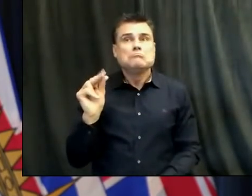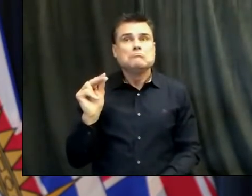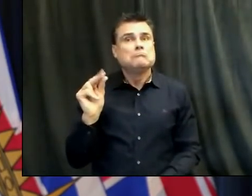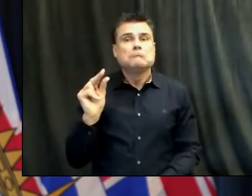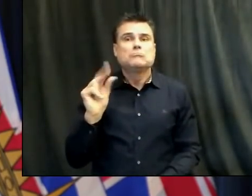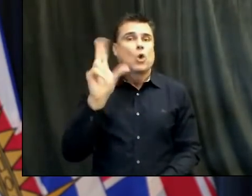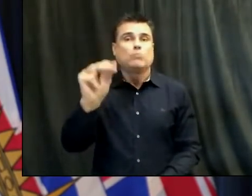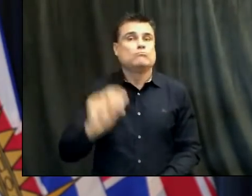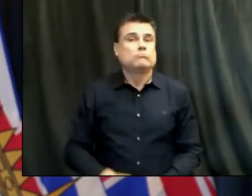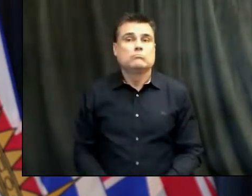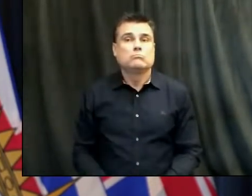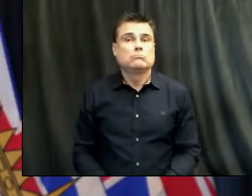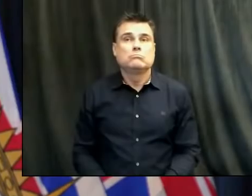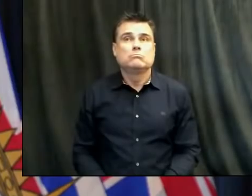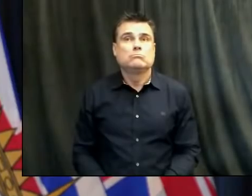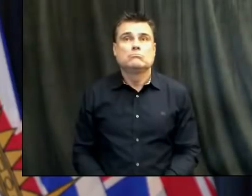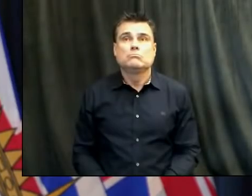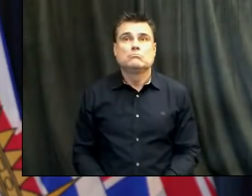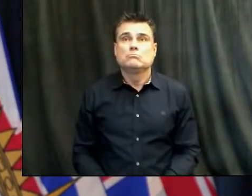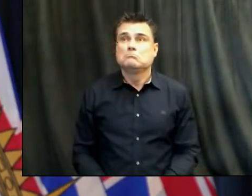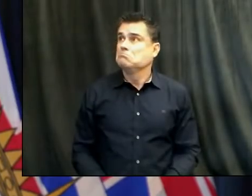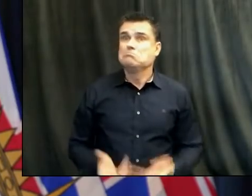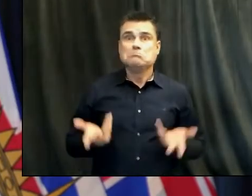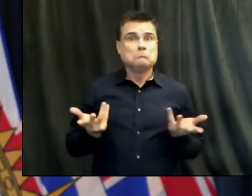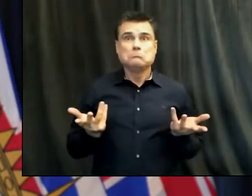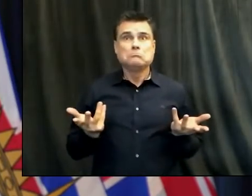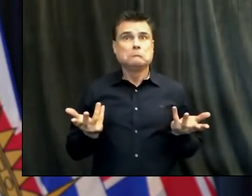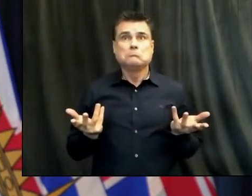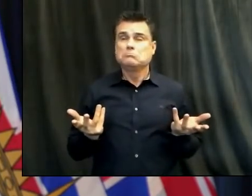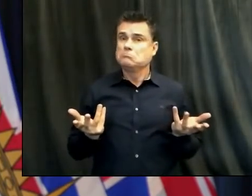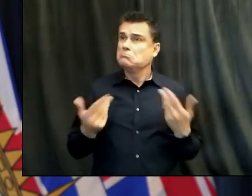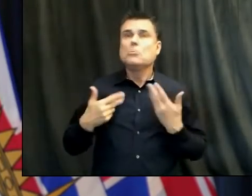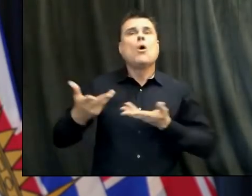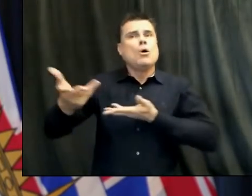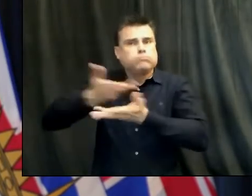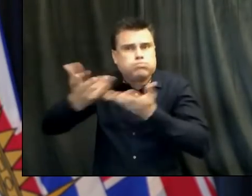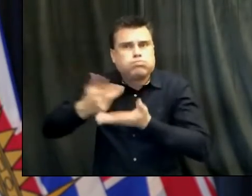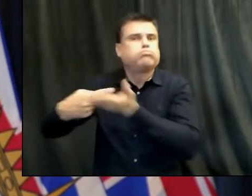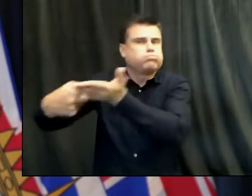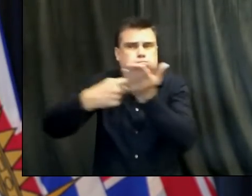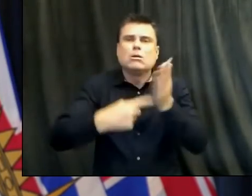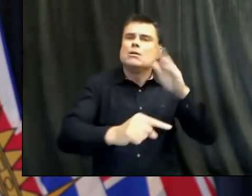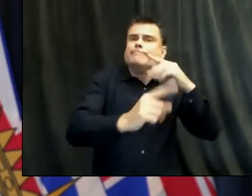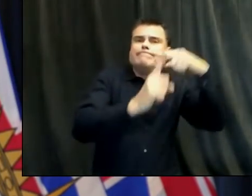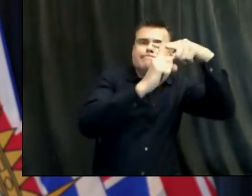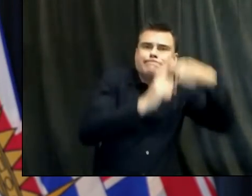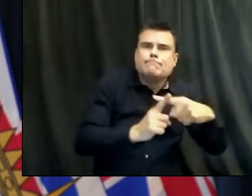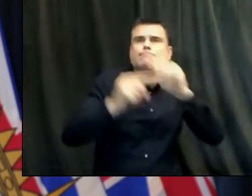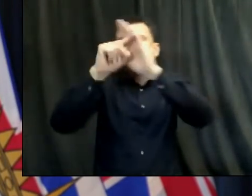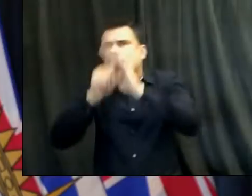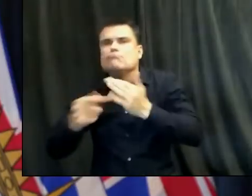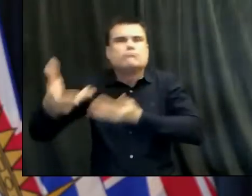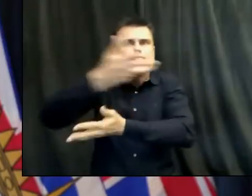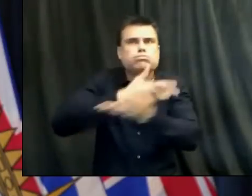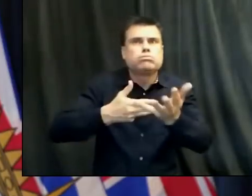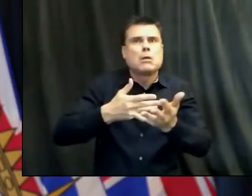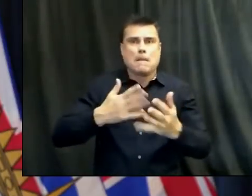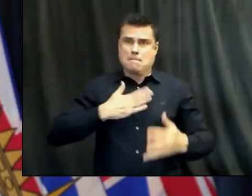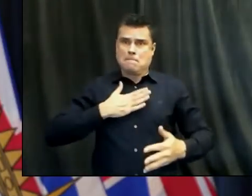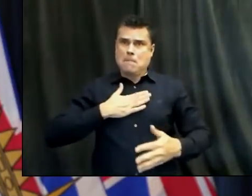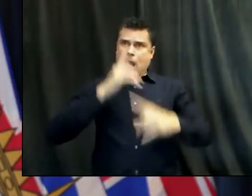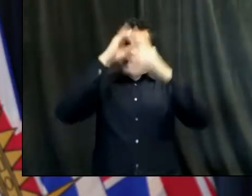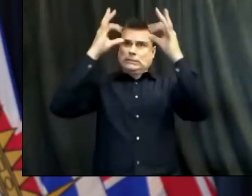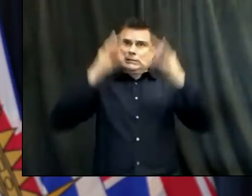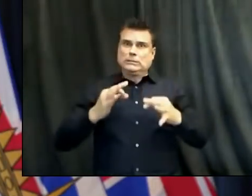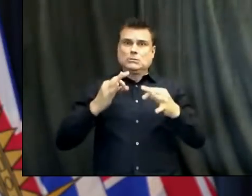cons, and I have been very seized with the importance of measuring unintended consequences of the actions that we've put in